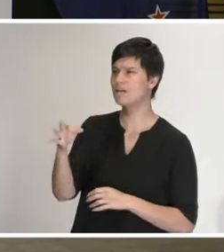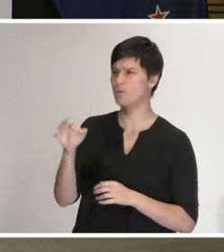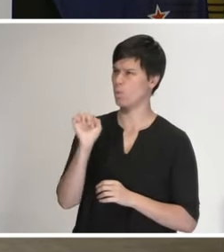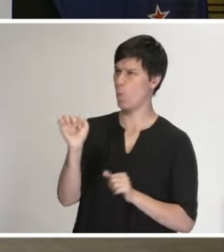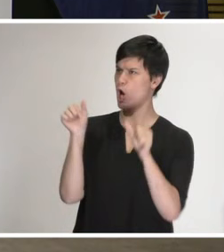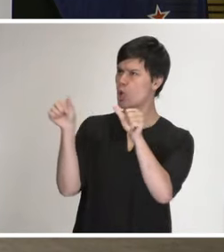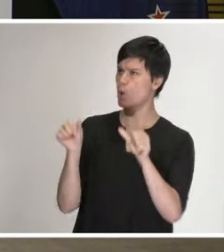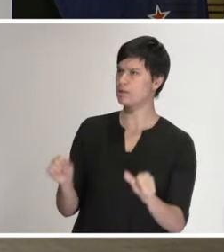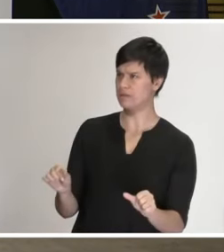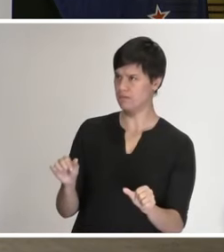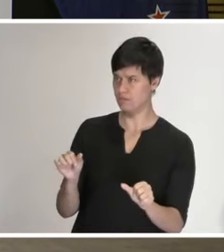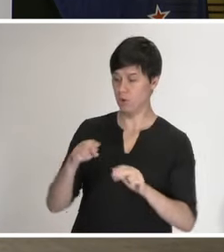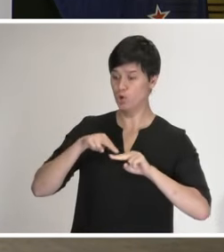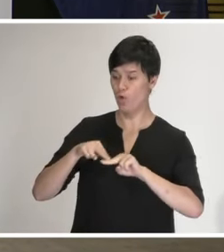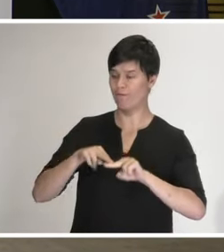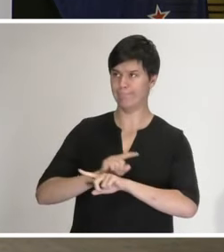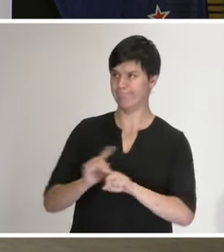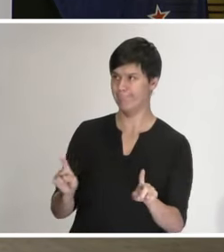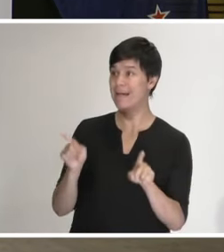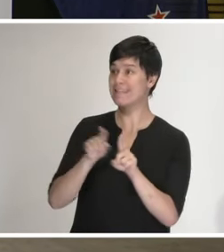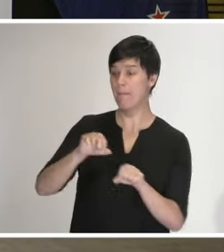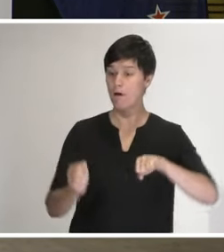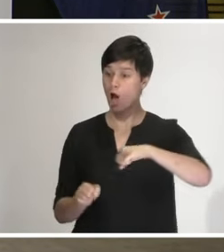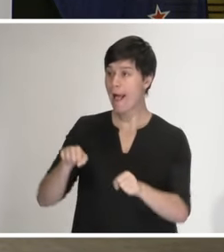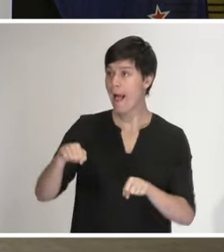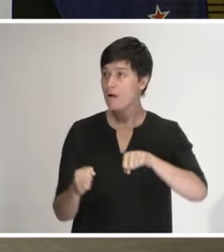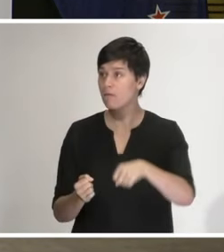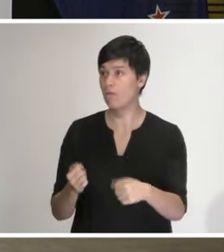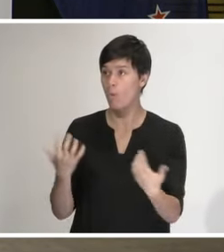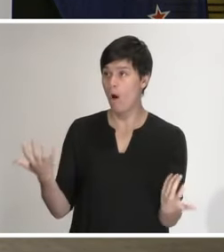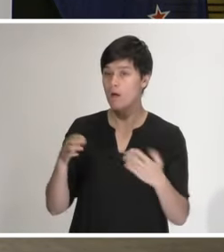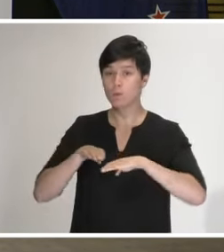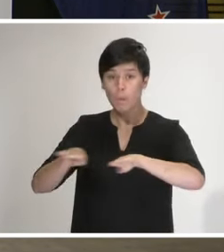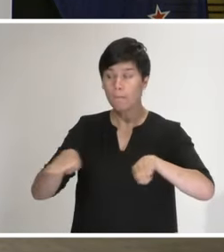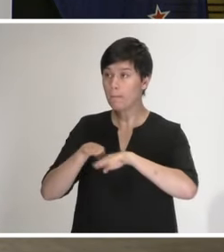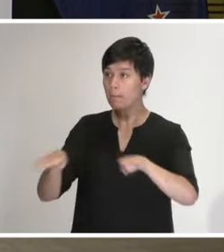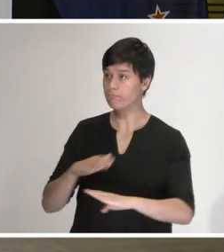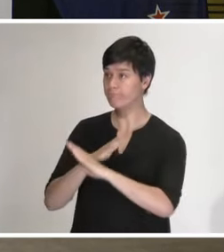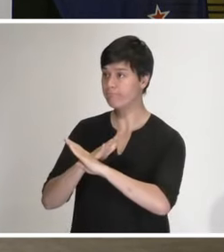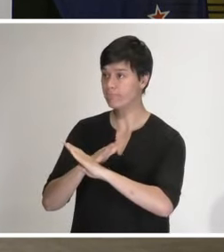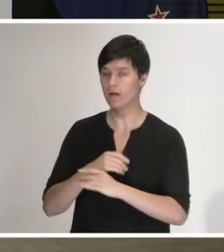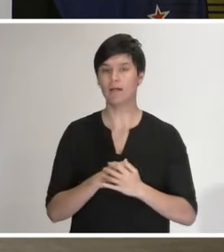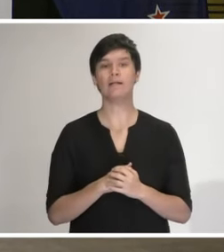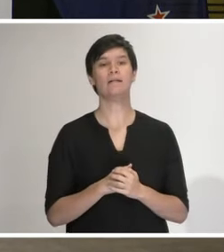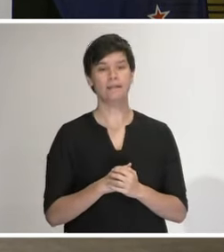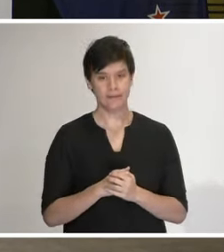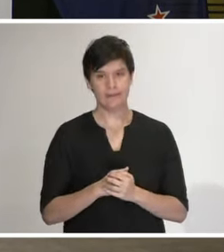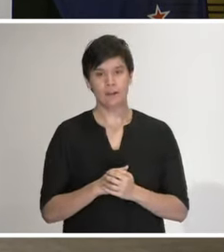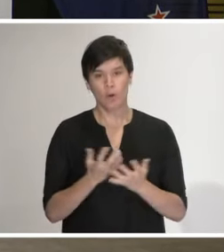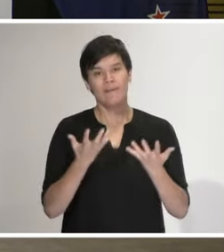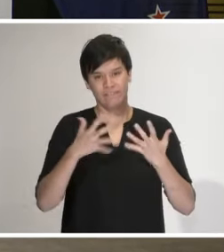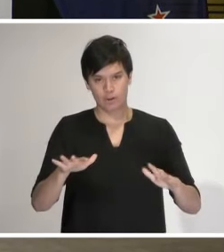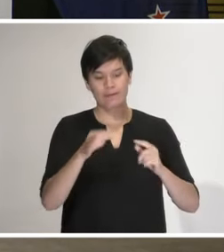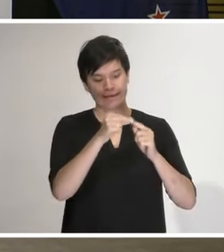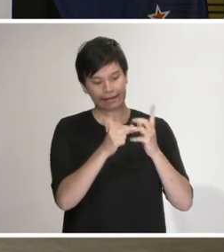include swimming and kayaking as well? I'm not sure if it's at that level of detail, but I think these have been rehearsed very well over the